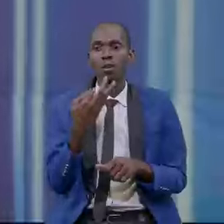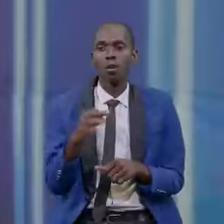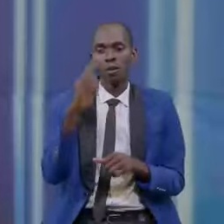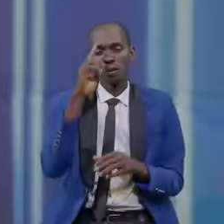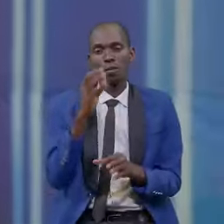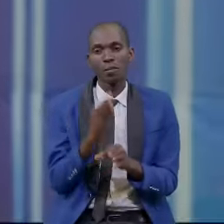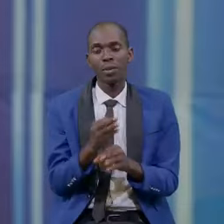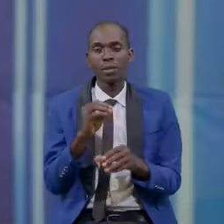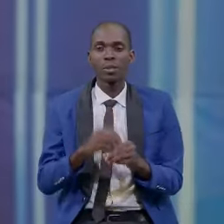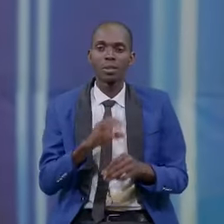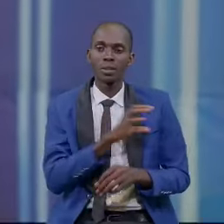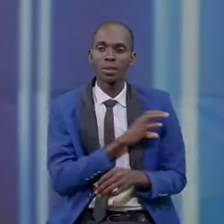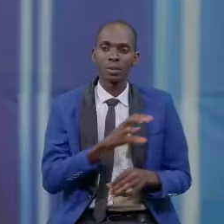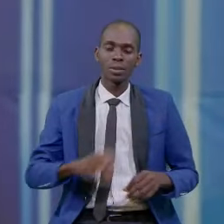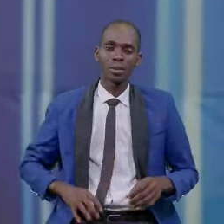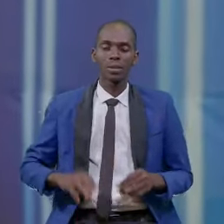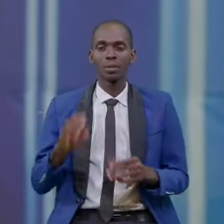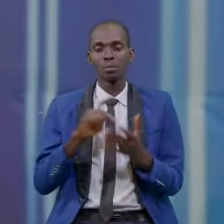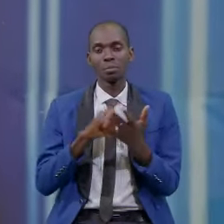in Christ crusade,